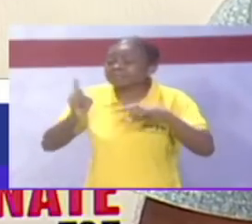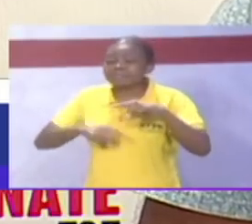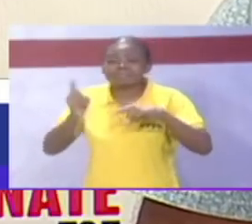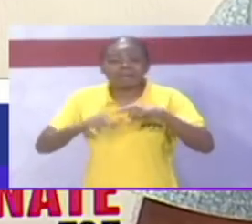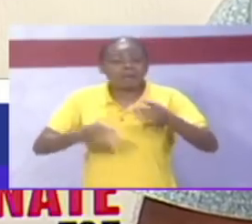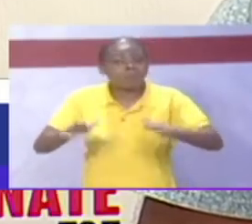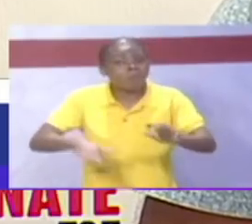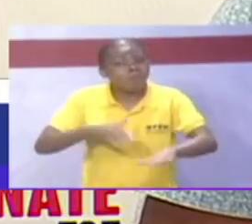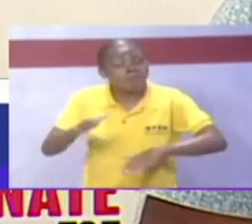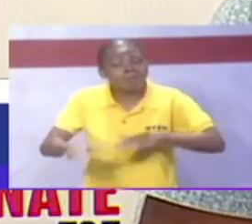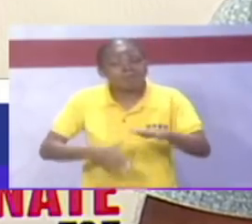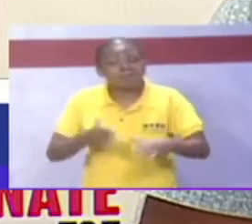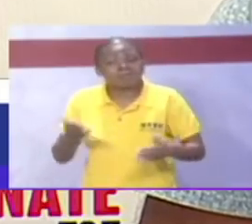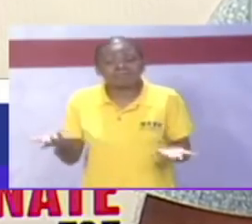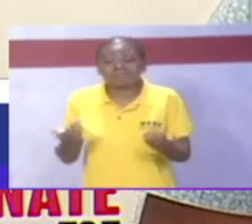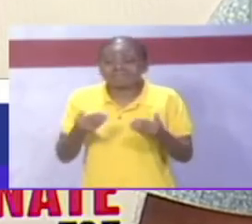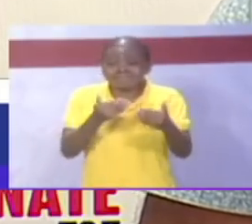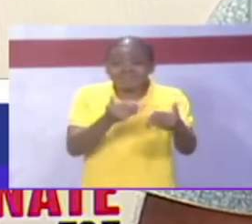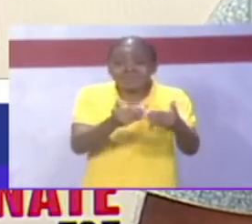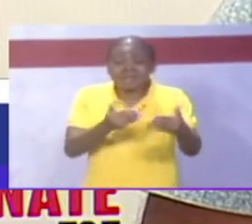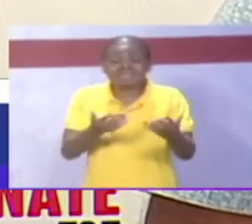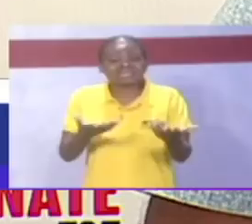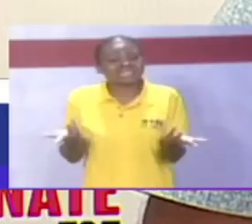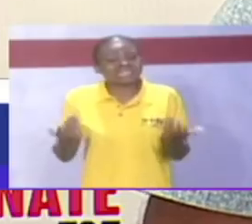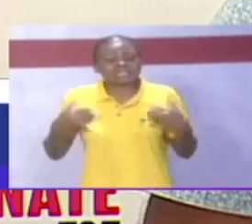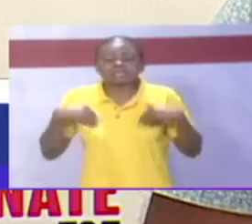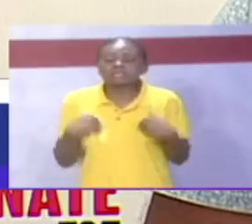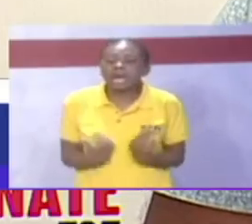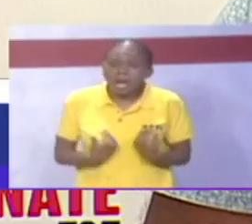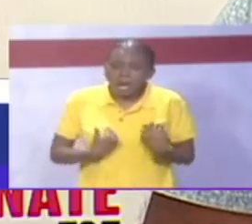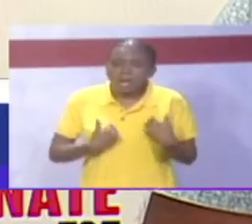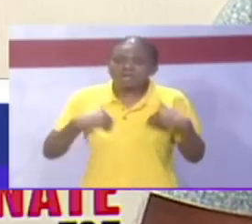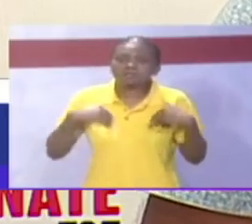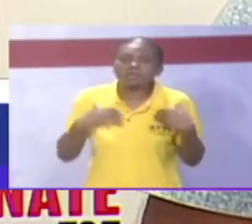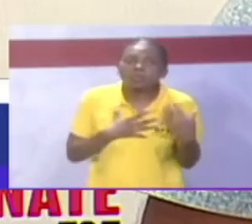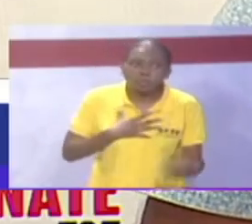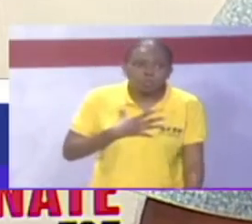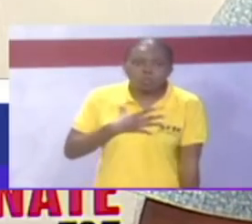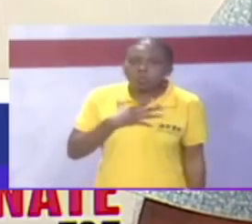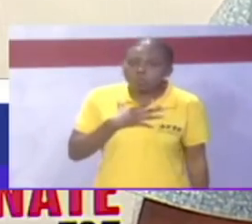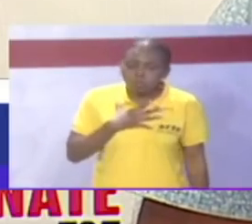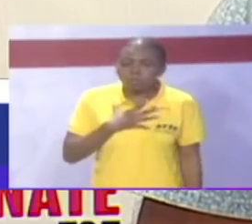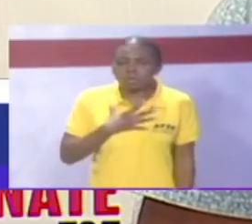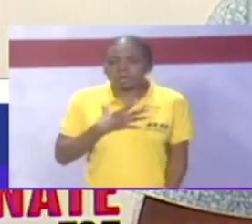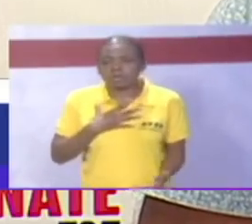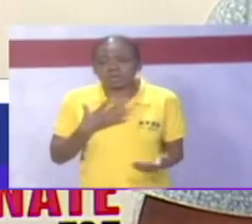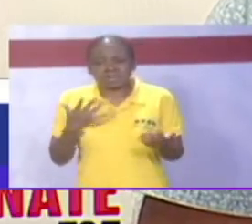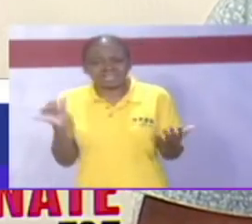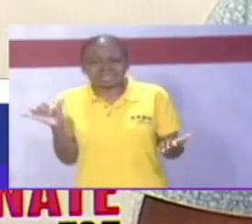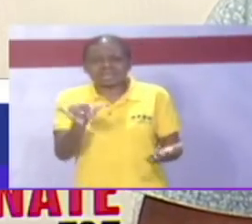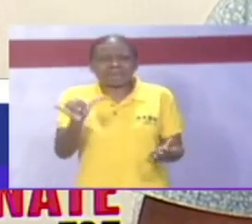without feeling like I ran around the savannah at full hilt.